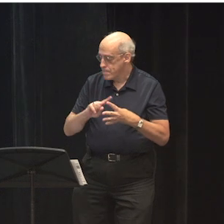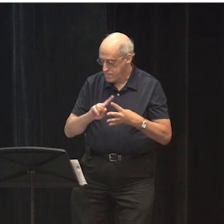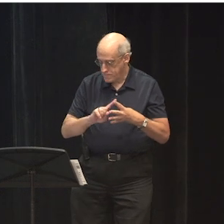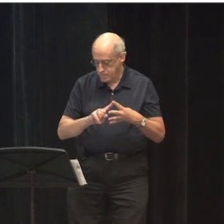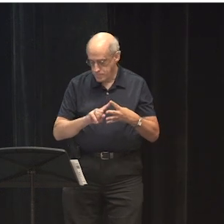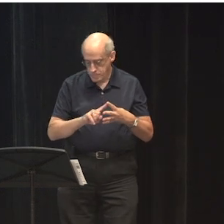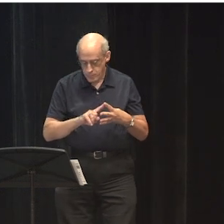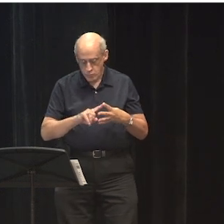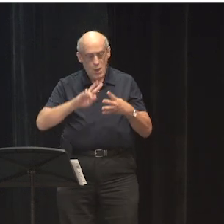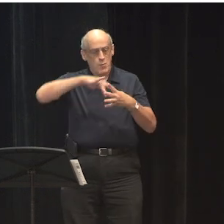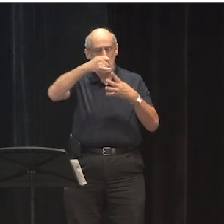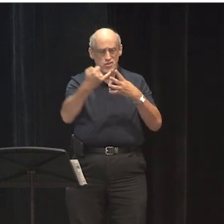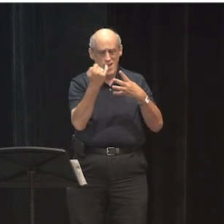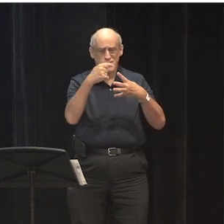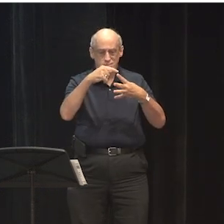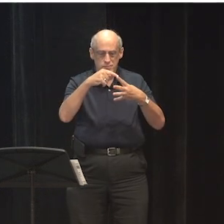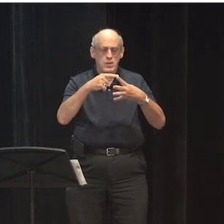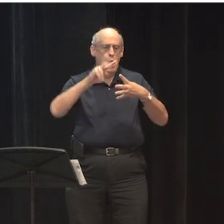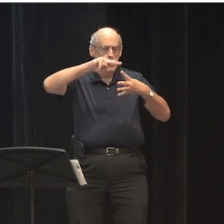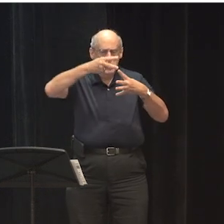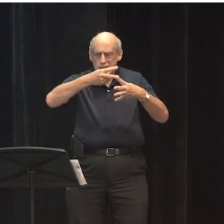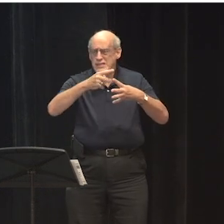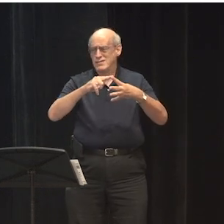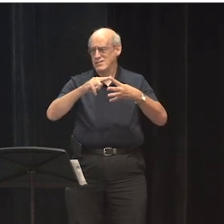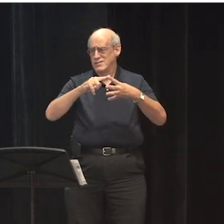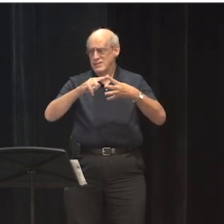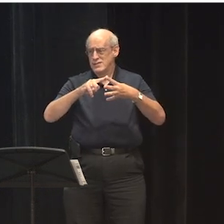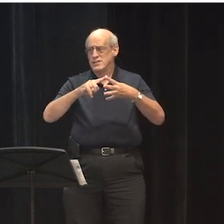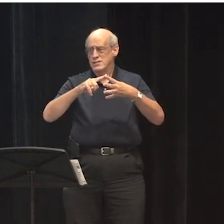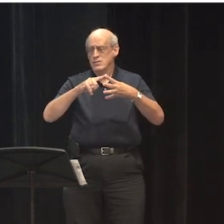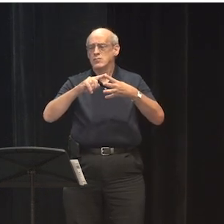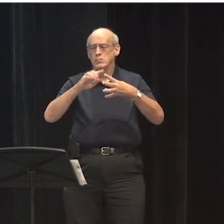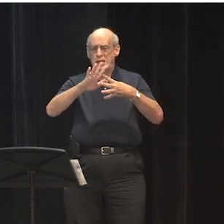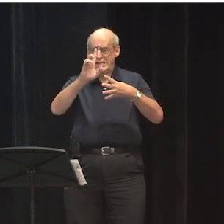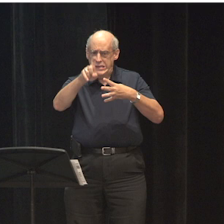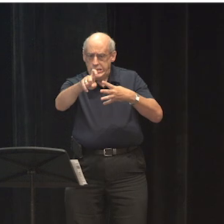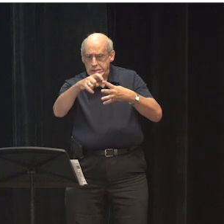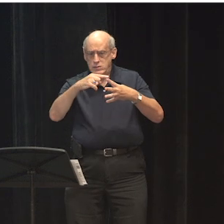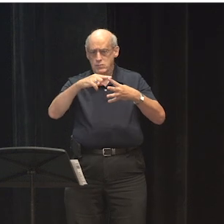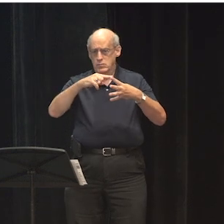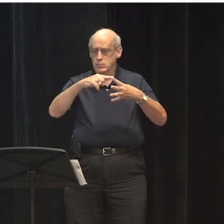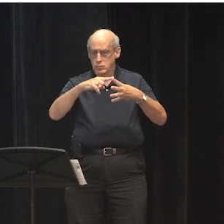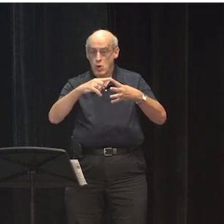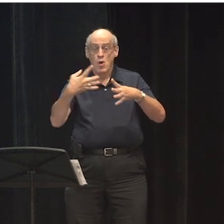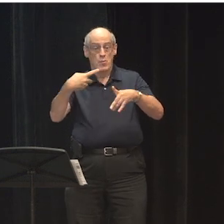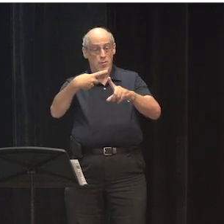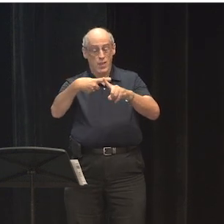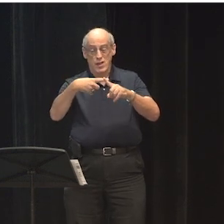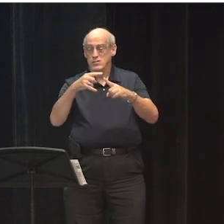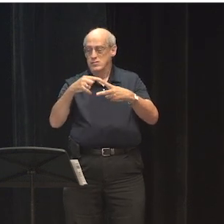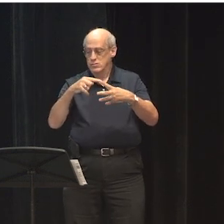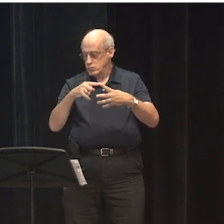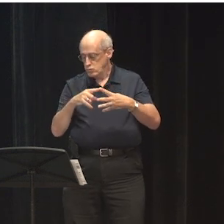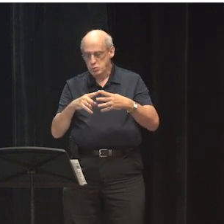provides information about the project, the project's purpose, and the project's need, in addition to the benefits